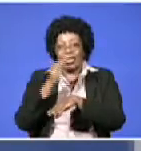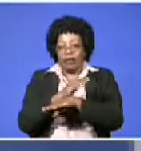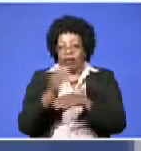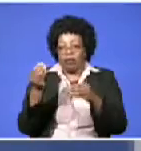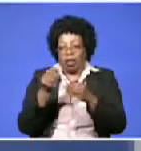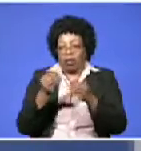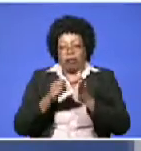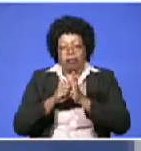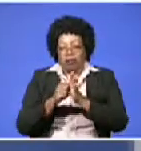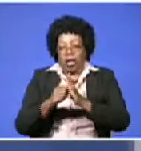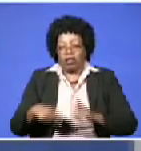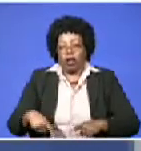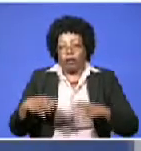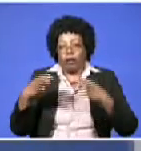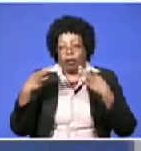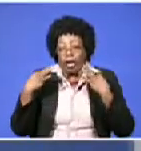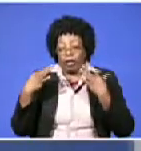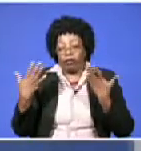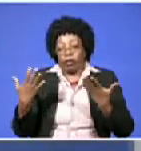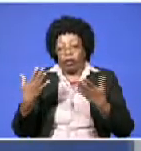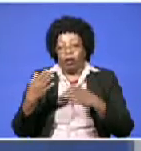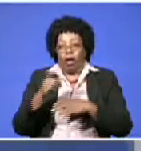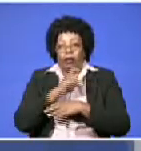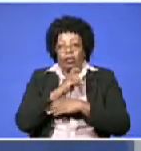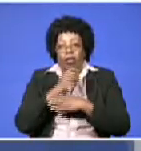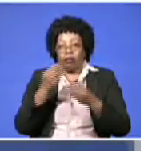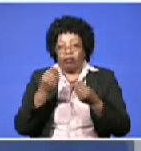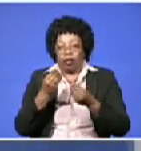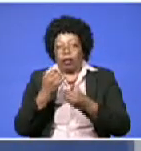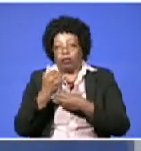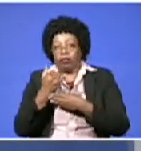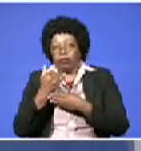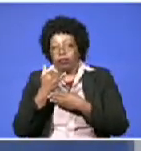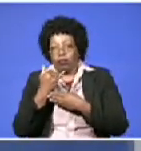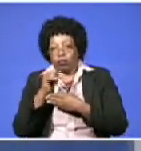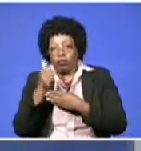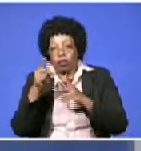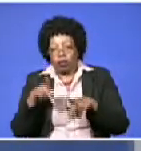of life. Police have ruled out foul play in that matter as investigations continue.